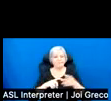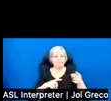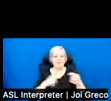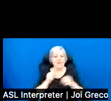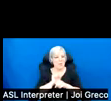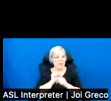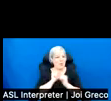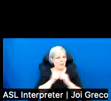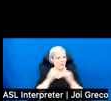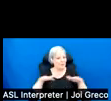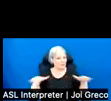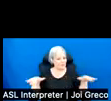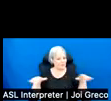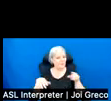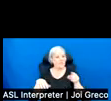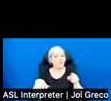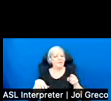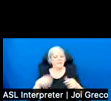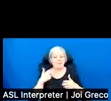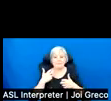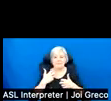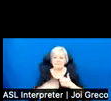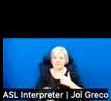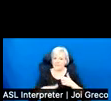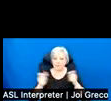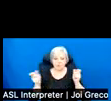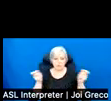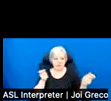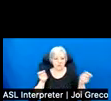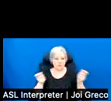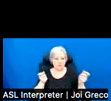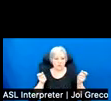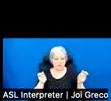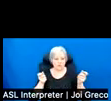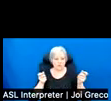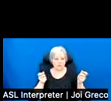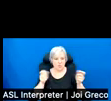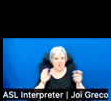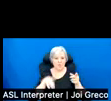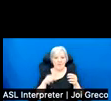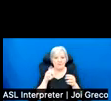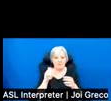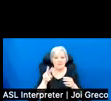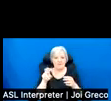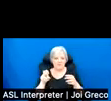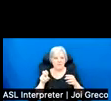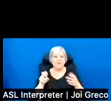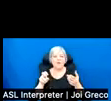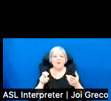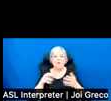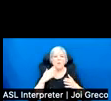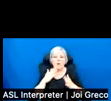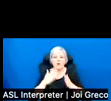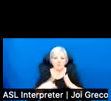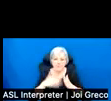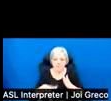children that it's very, very difficult to actually control that device or to create signals that are always repeatable